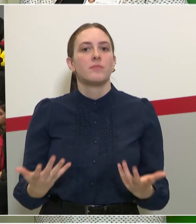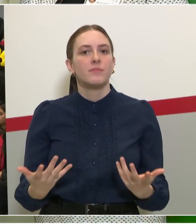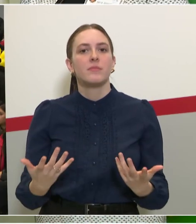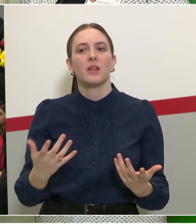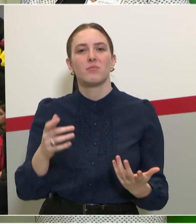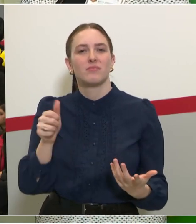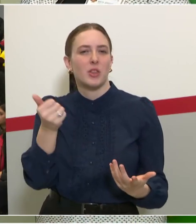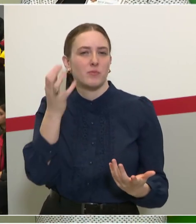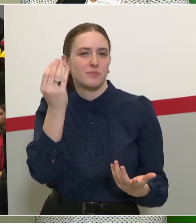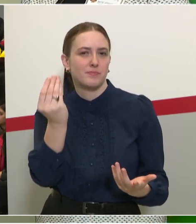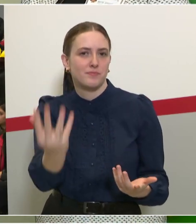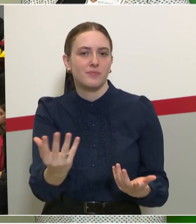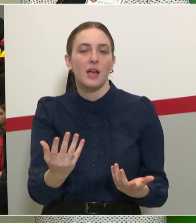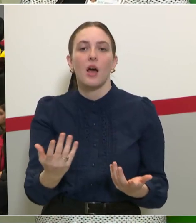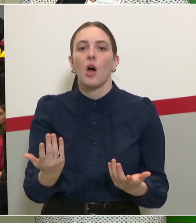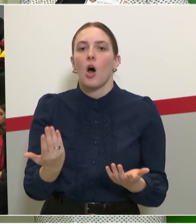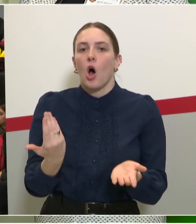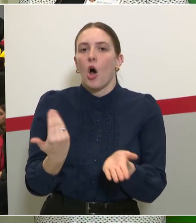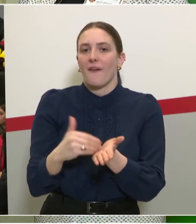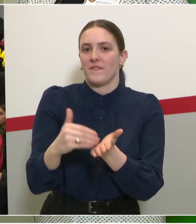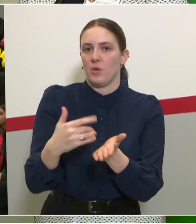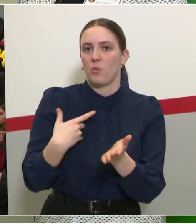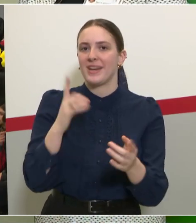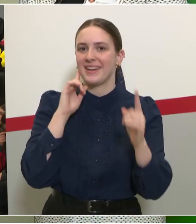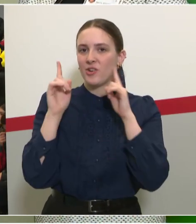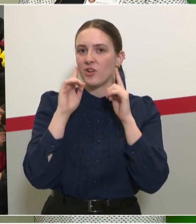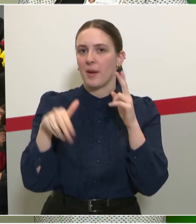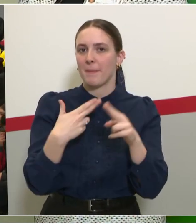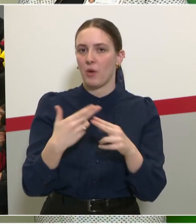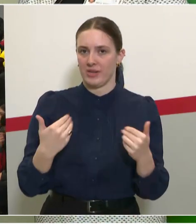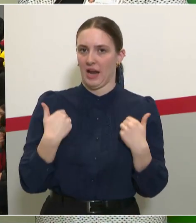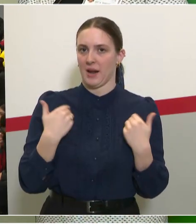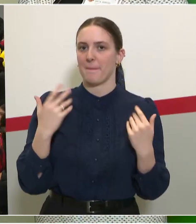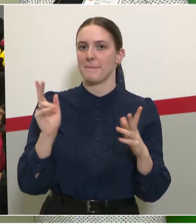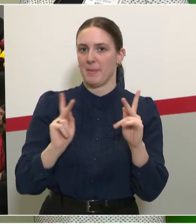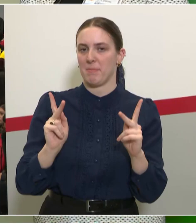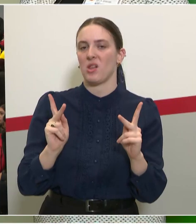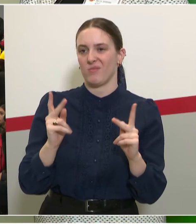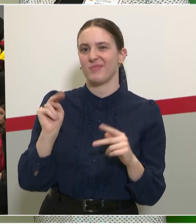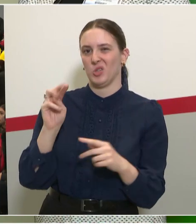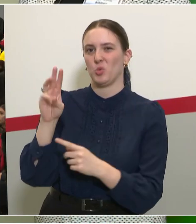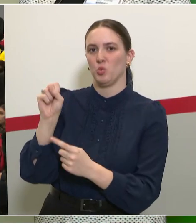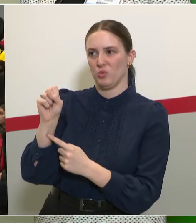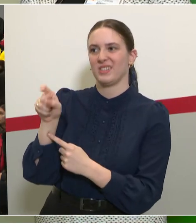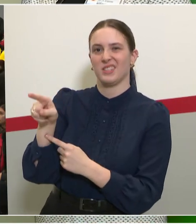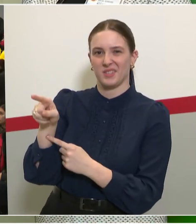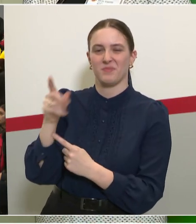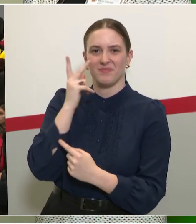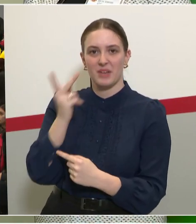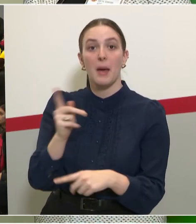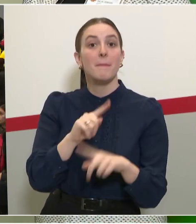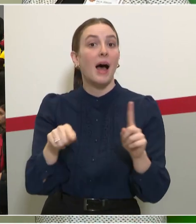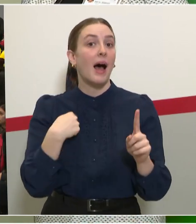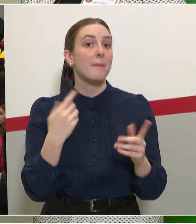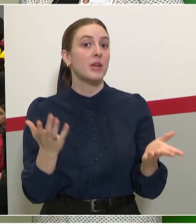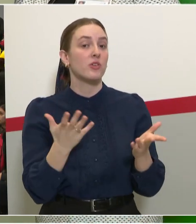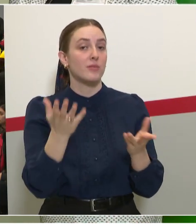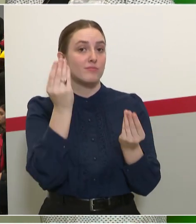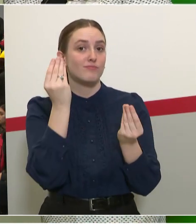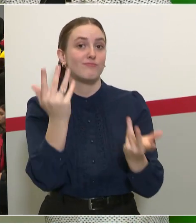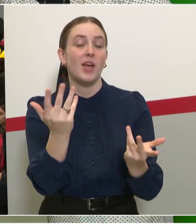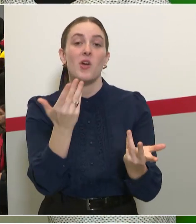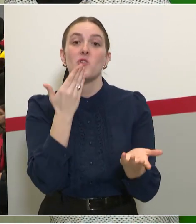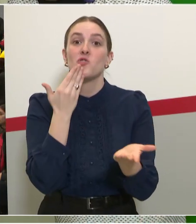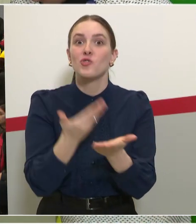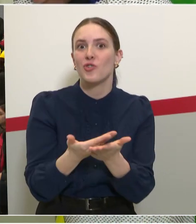we hear about, more recently, we hear about young people in the news, but I'm here to share the good news that